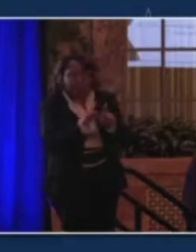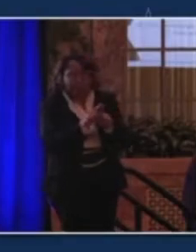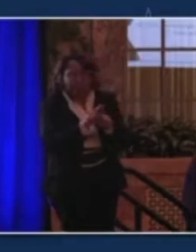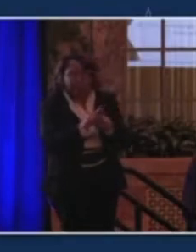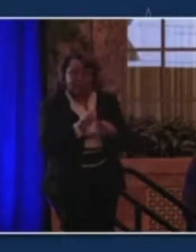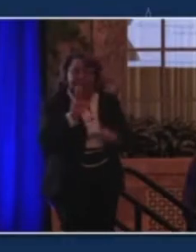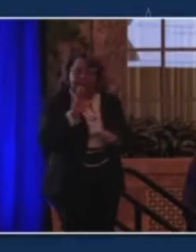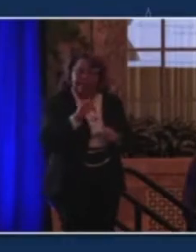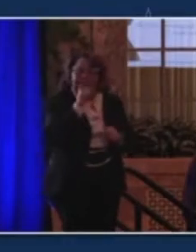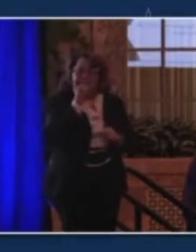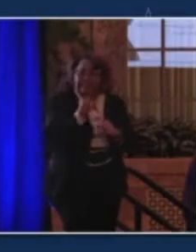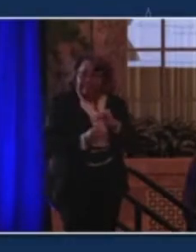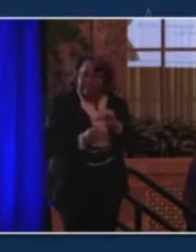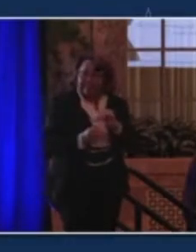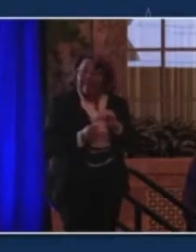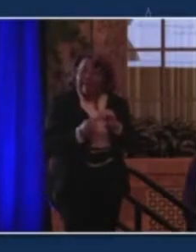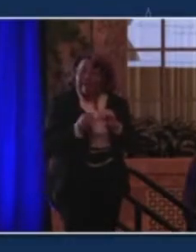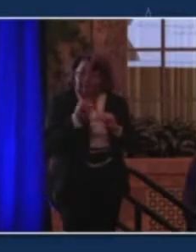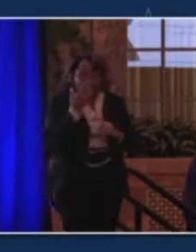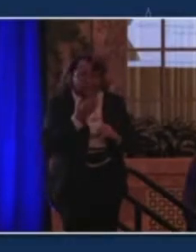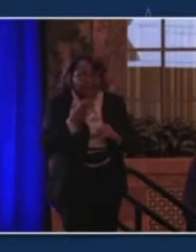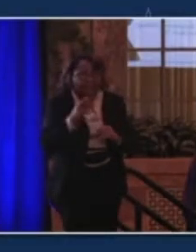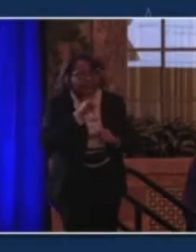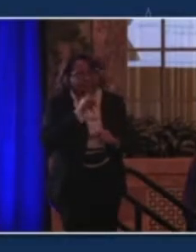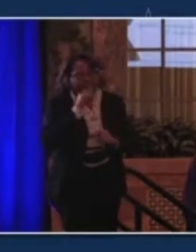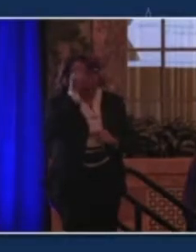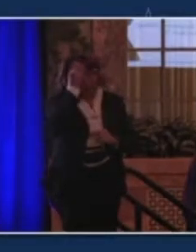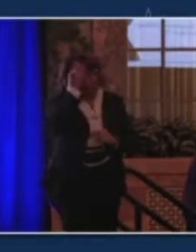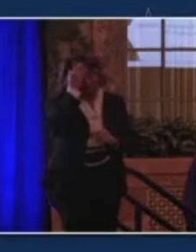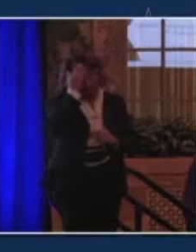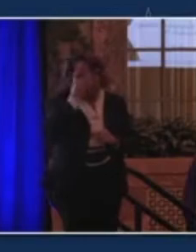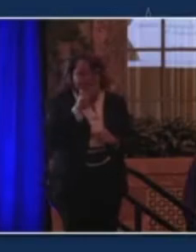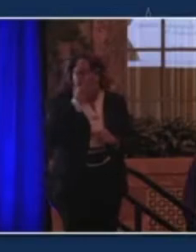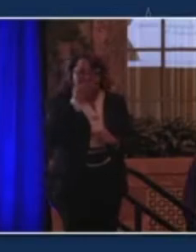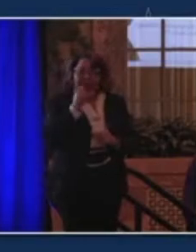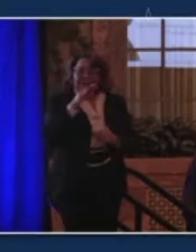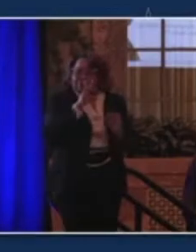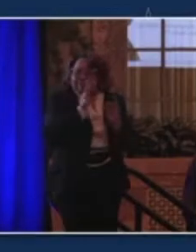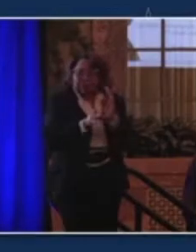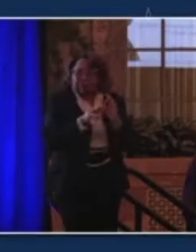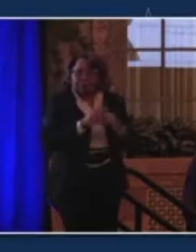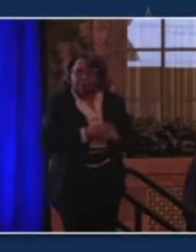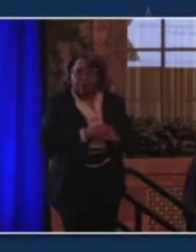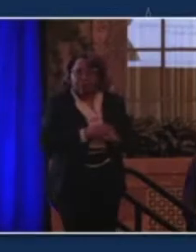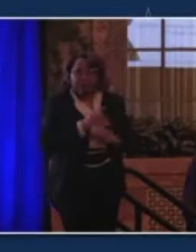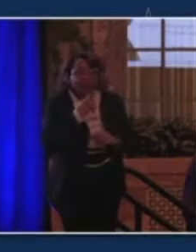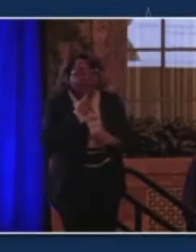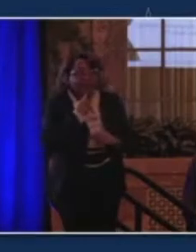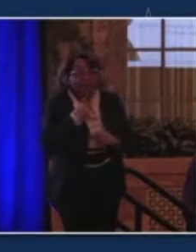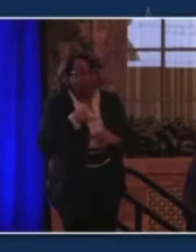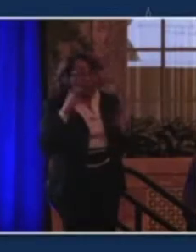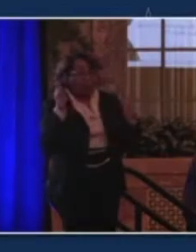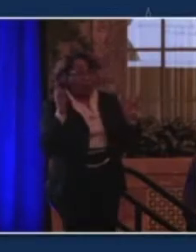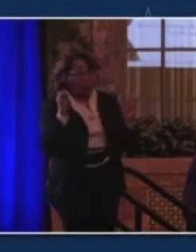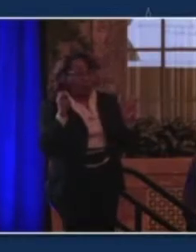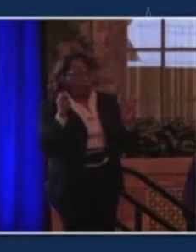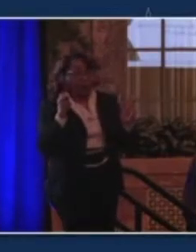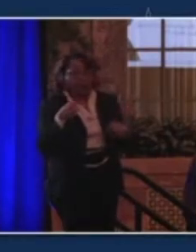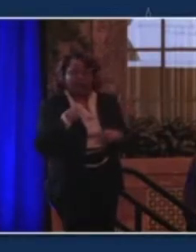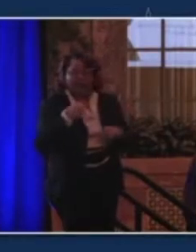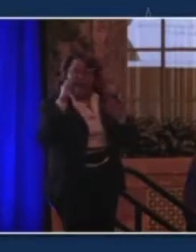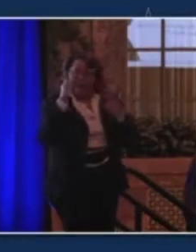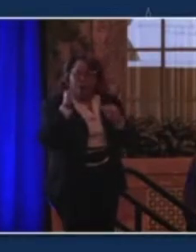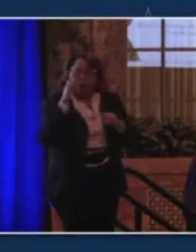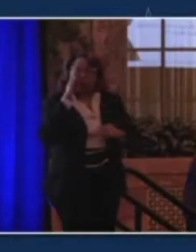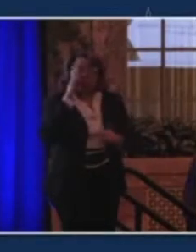last reflection sticks with me the most because of its simplicity. He said, and I quote, "I hope